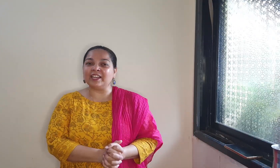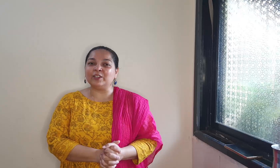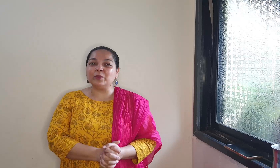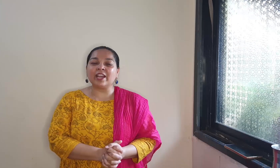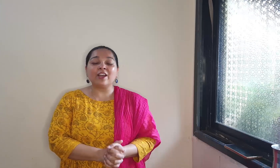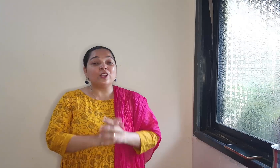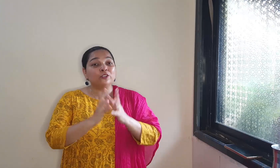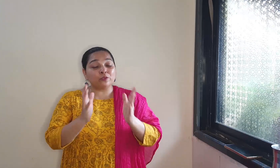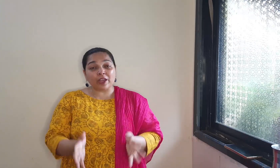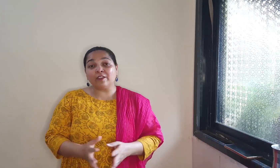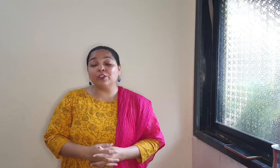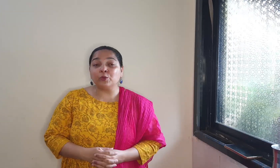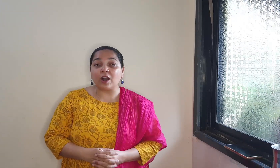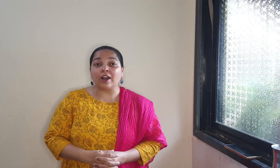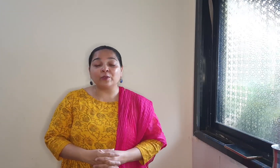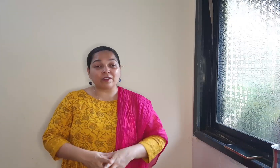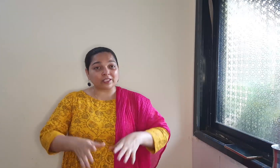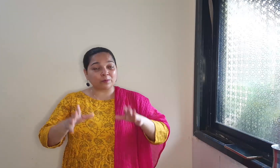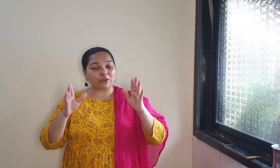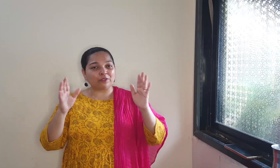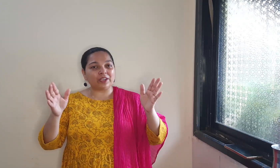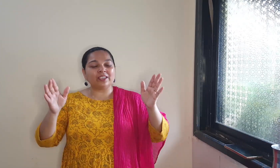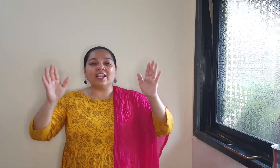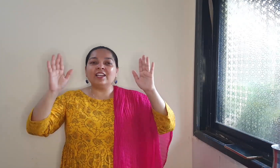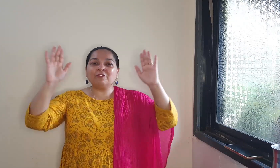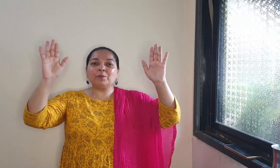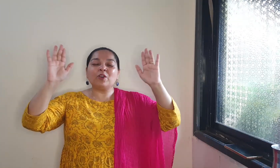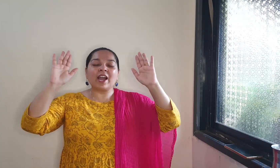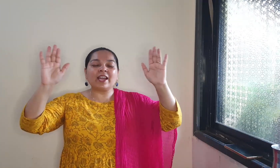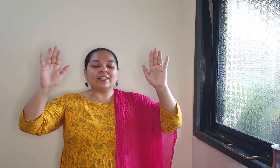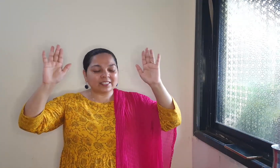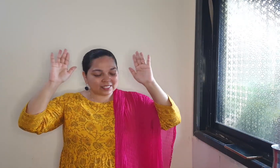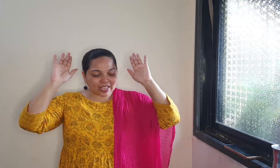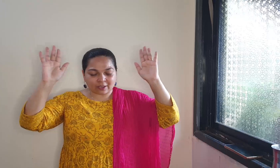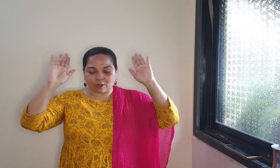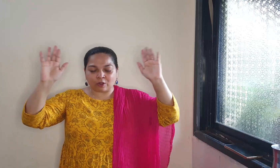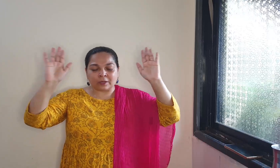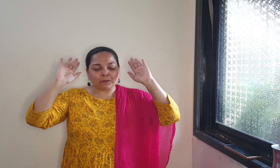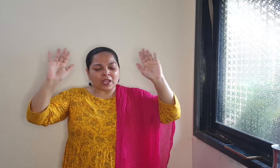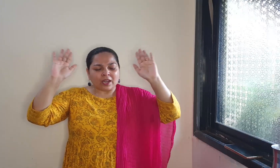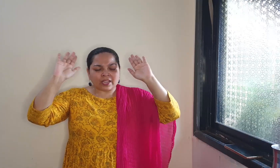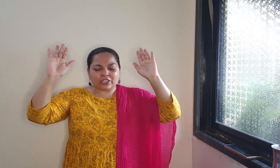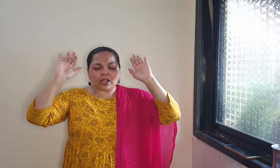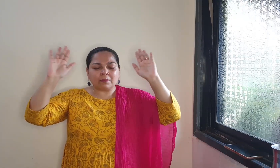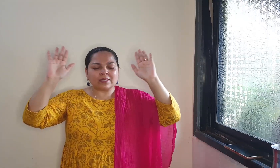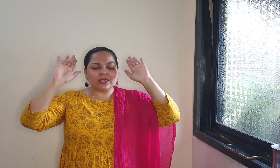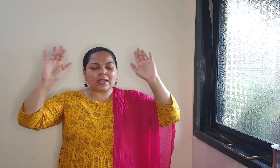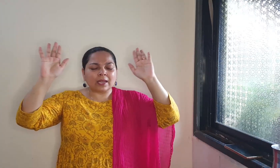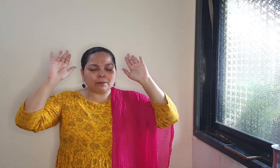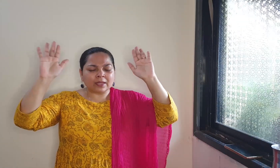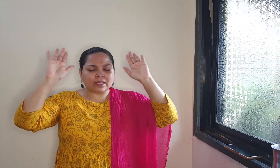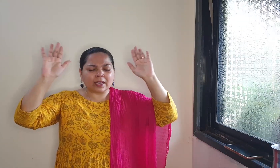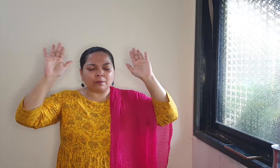Spirit. Hallelujah. So wherever you are, you can rise up on your feet, lift up your hand, let's thank God. Le shaba